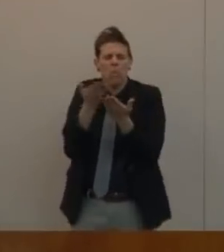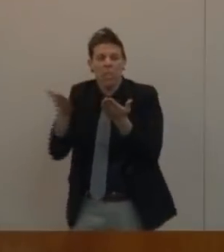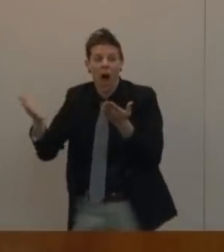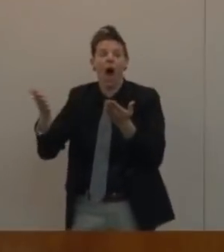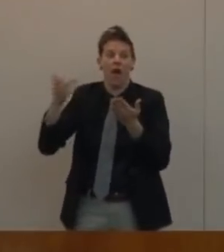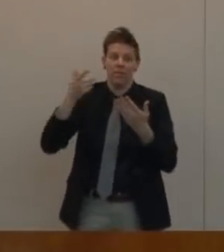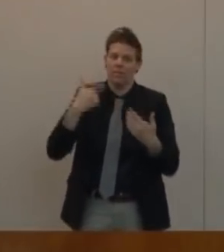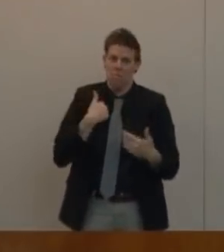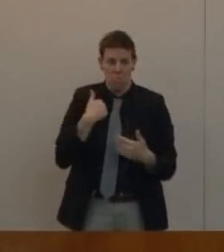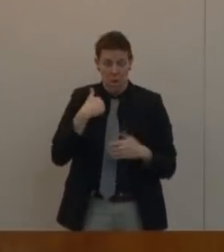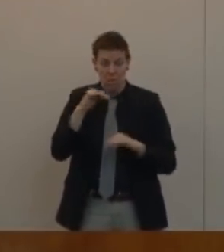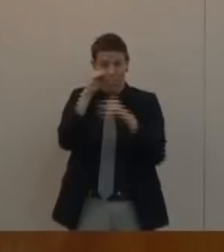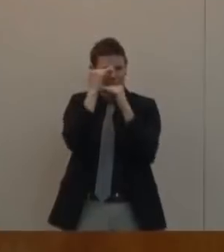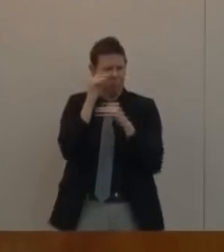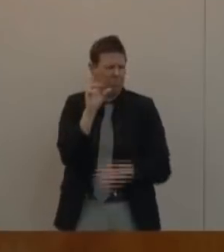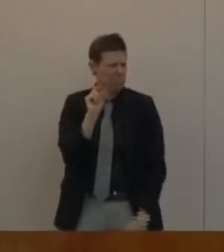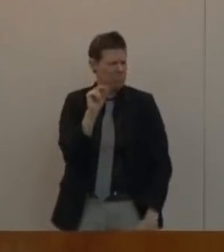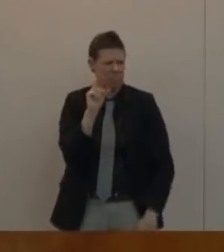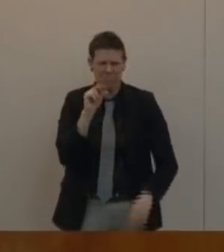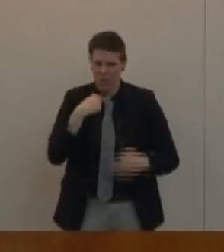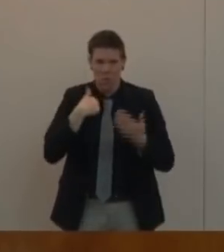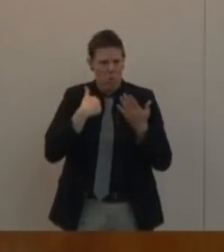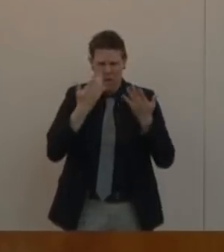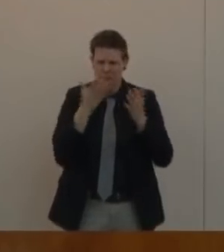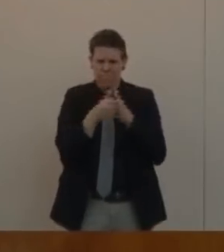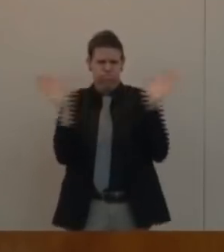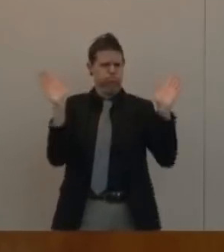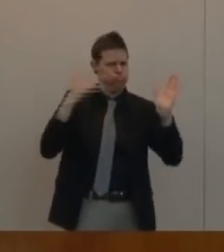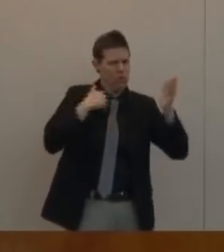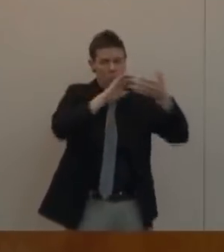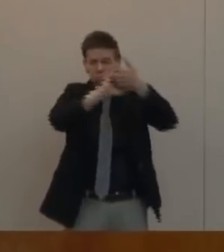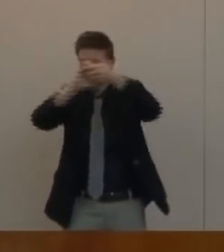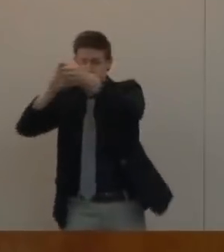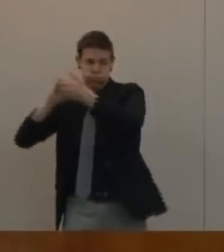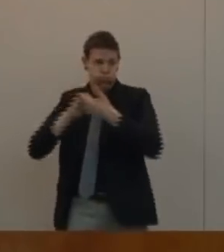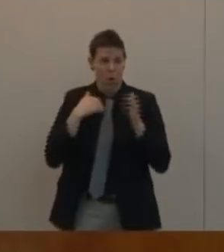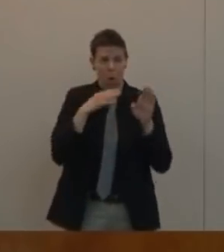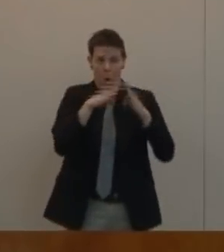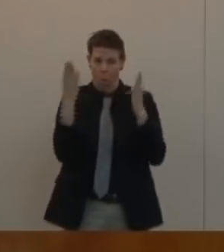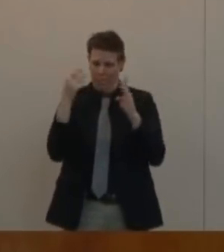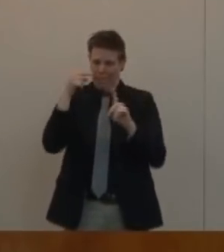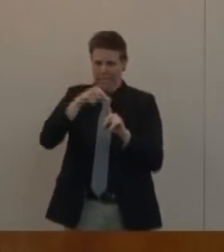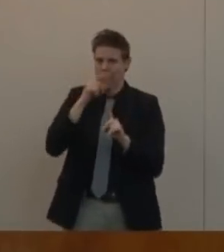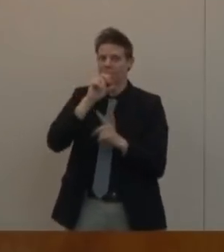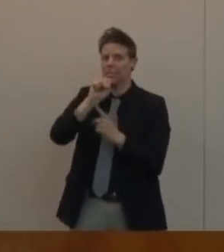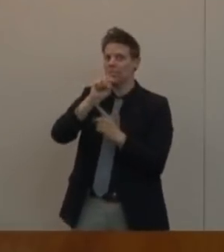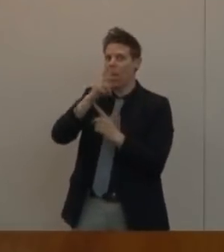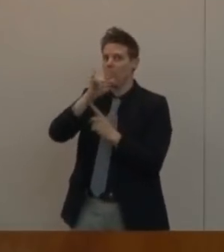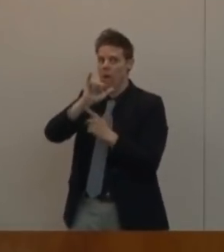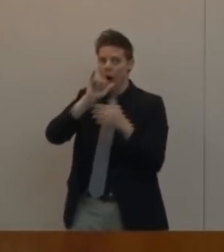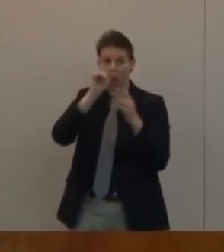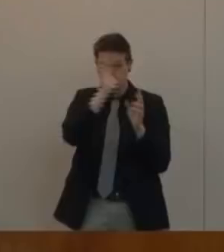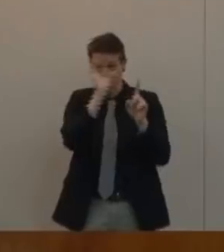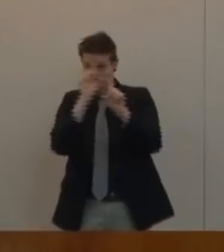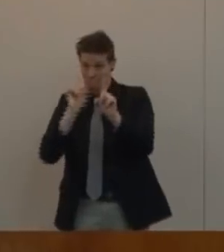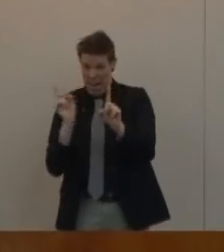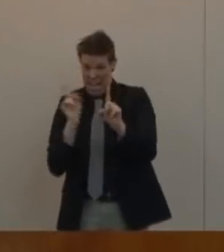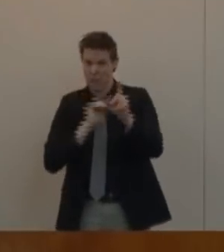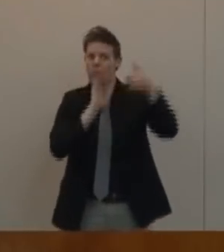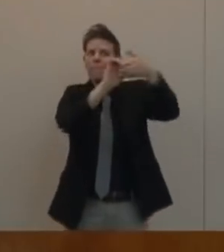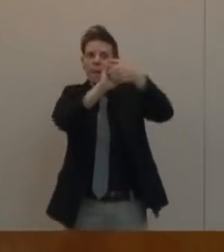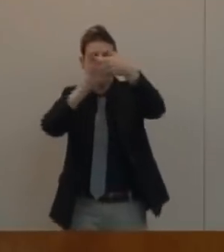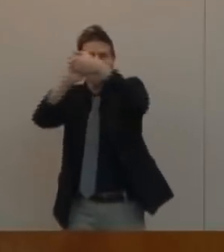our instruments or our personnel, it's the threatened supply of resources. So we are looking always for ways